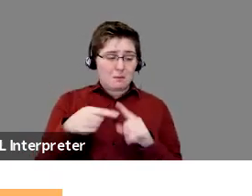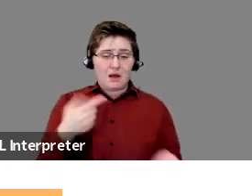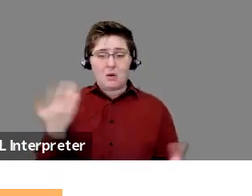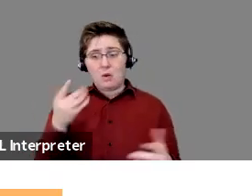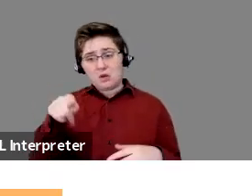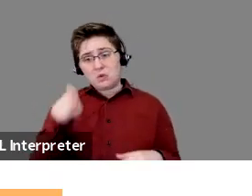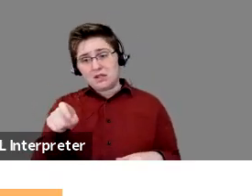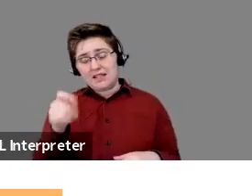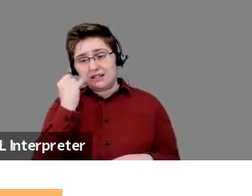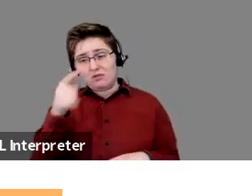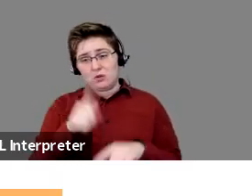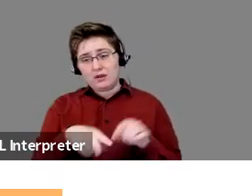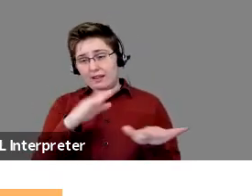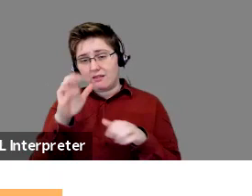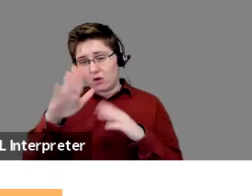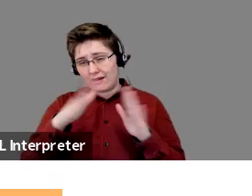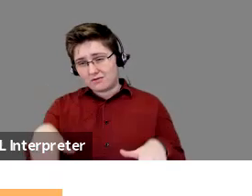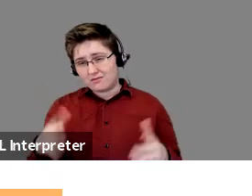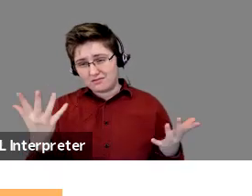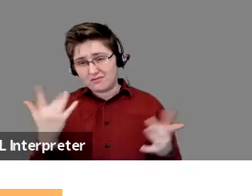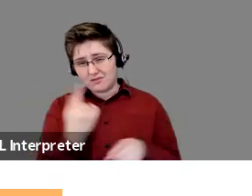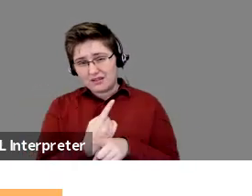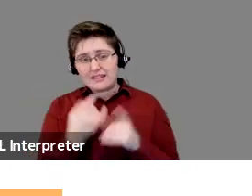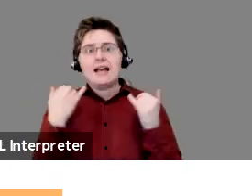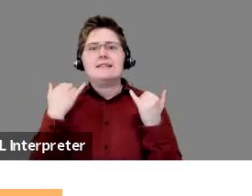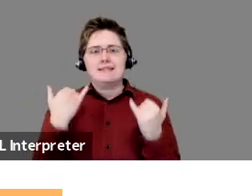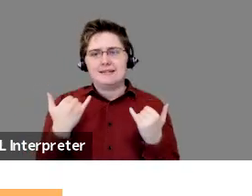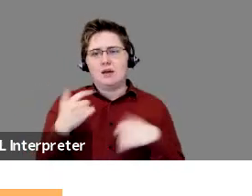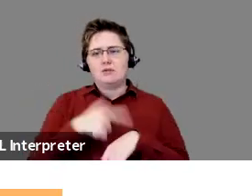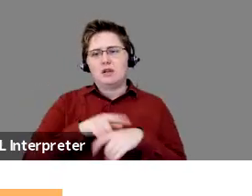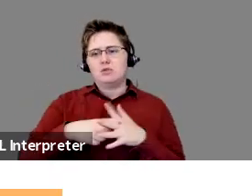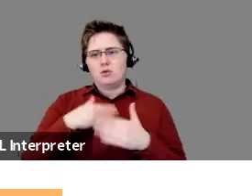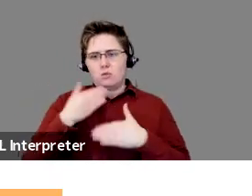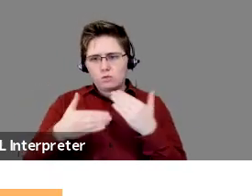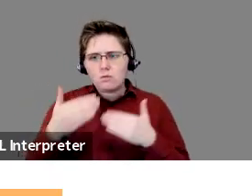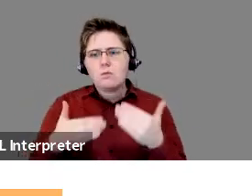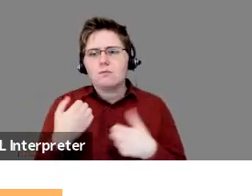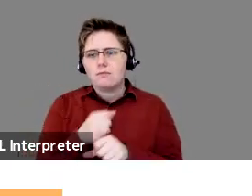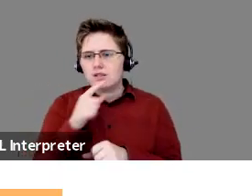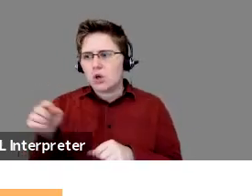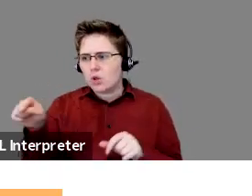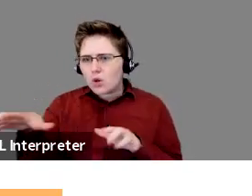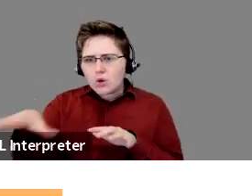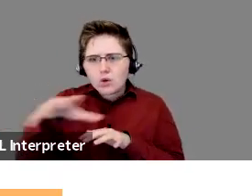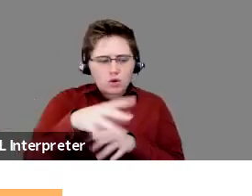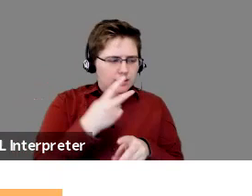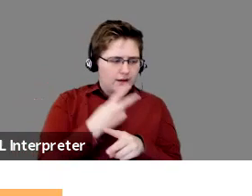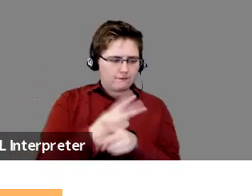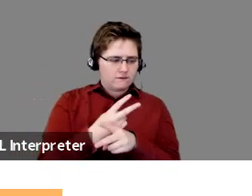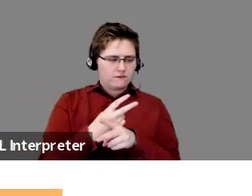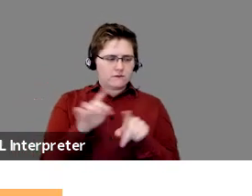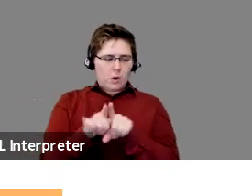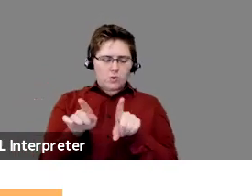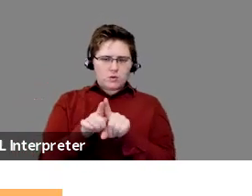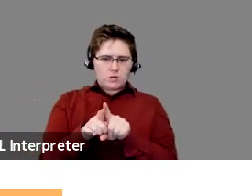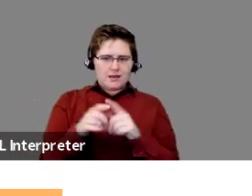need if you can't leave your house. Right. And so now is the time to start working towards making sure those areas are covered, as well as